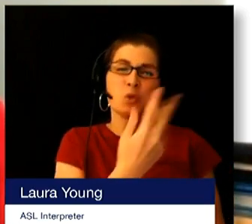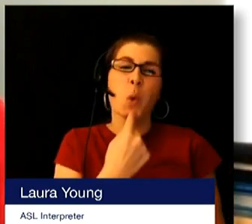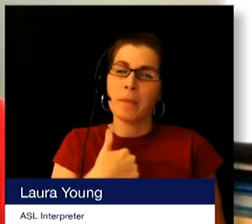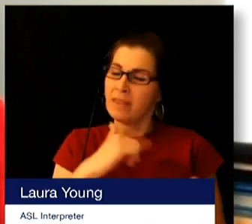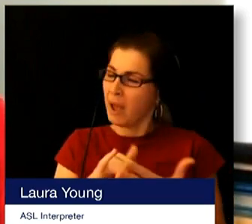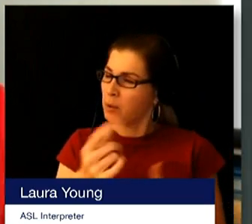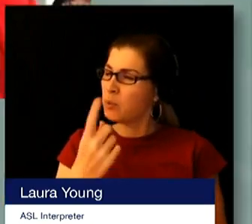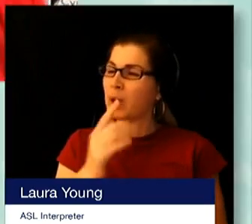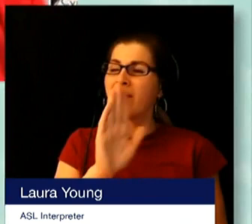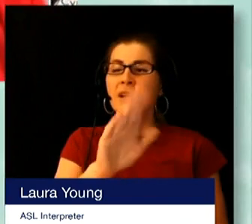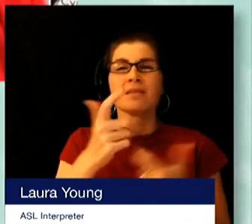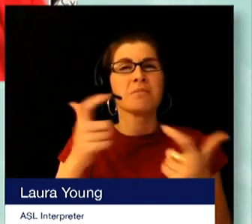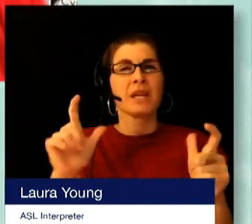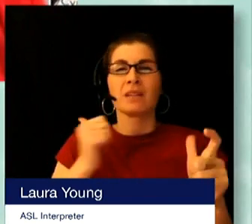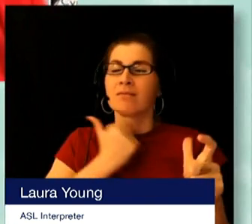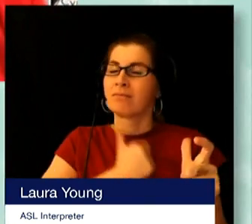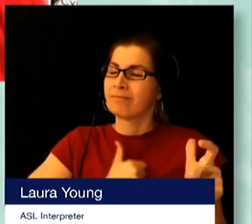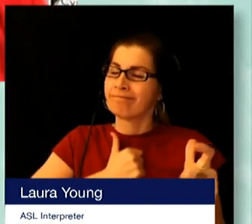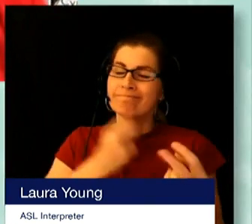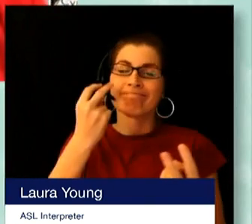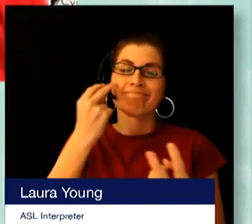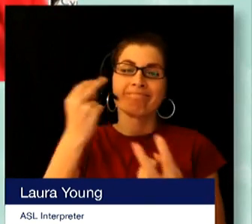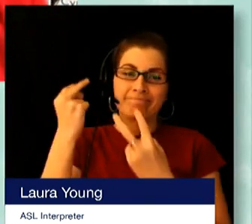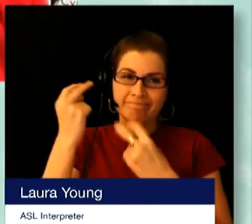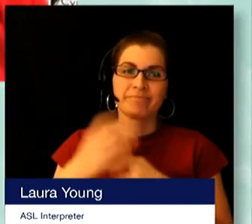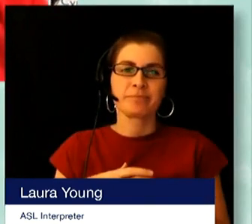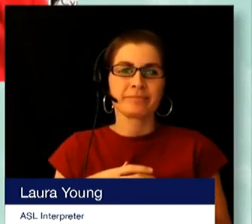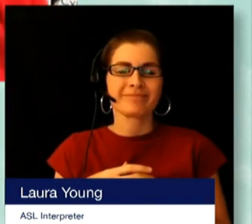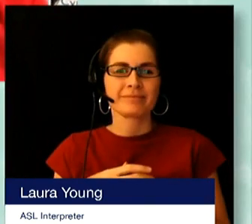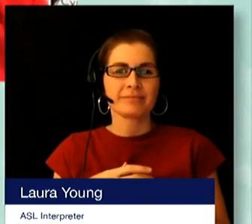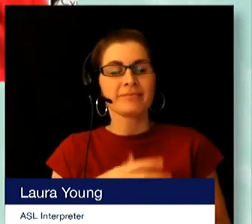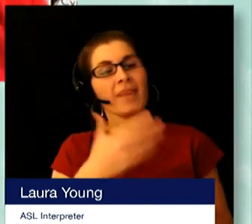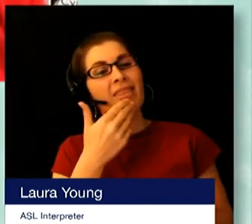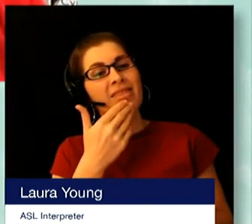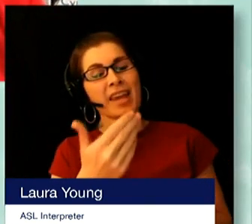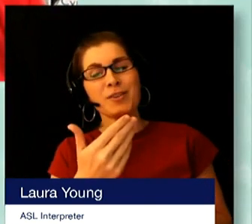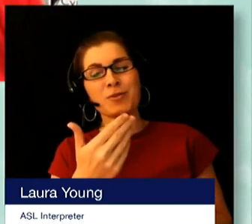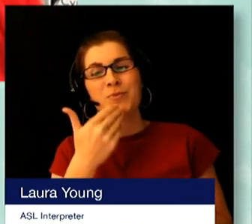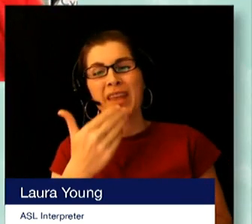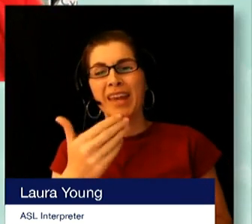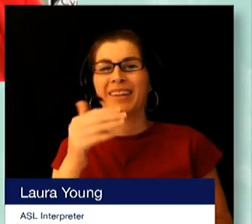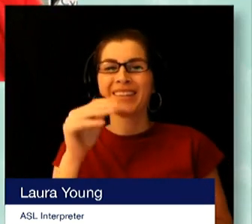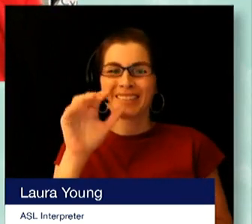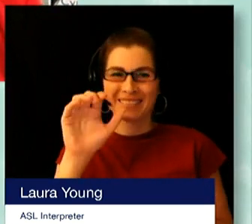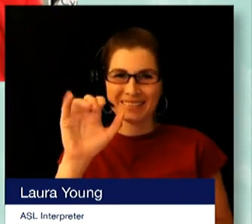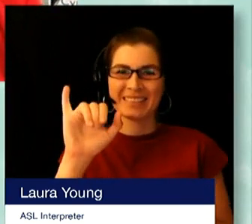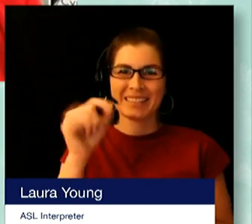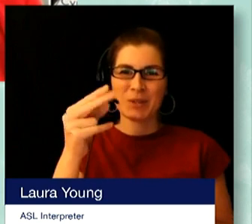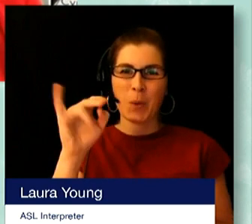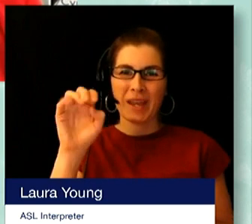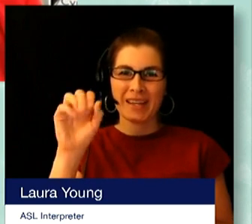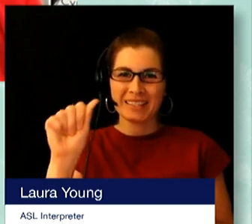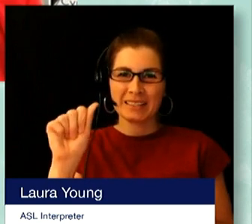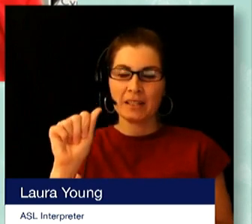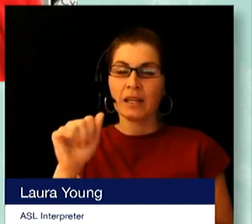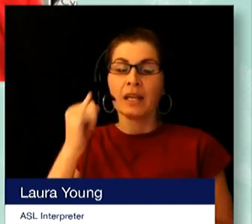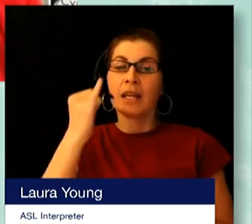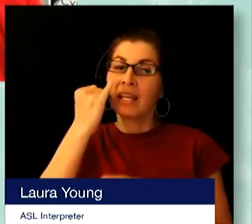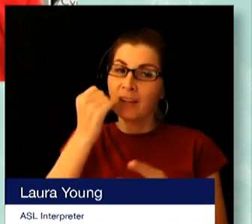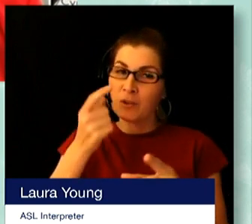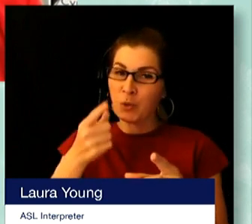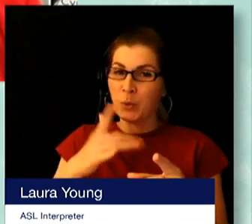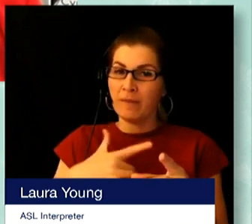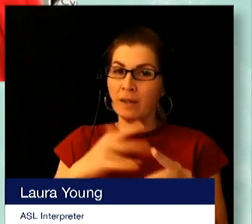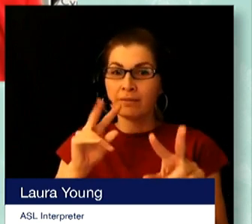office. Amazing. Cyntoia, thank you so much. For those of you who were moved by what Cyntoia